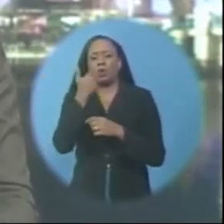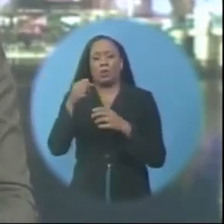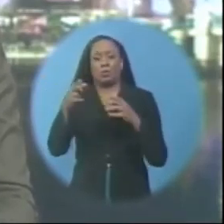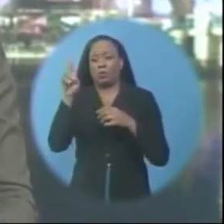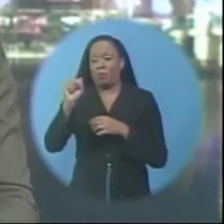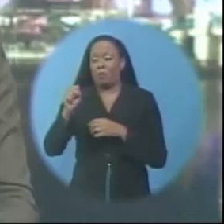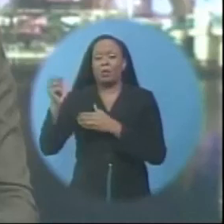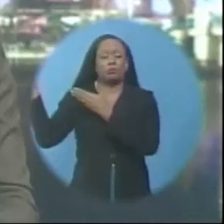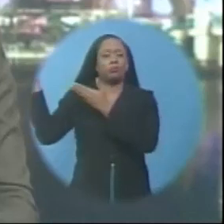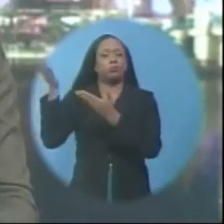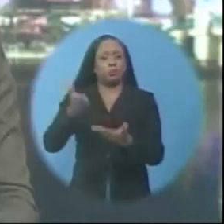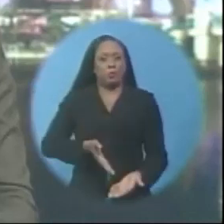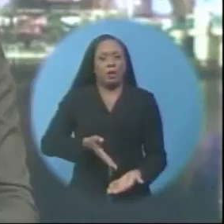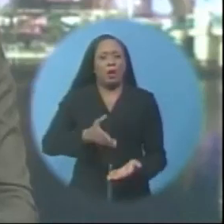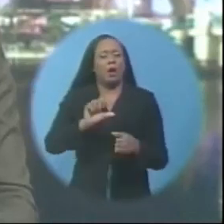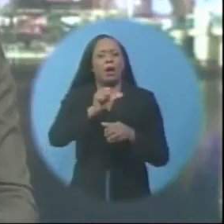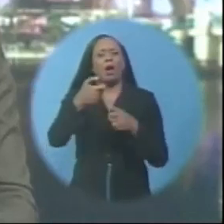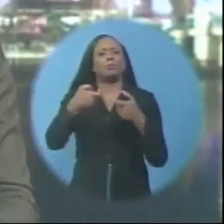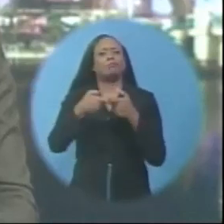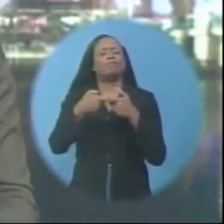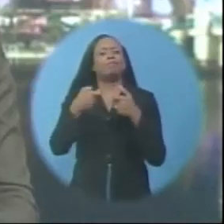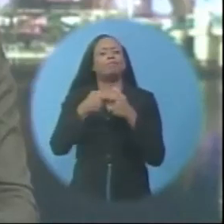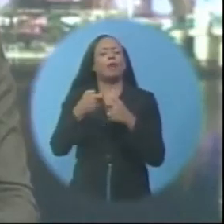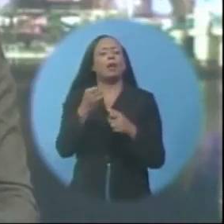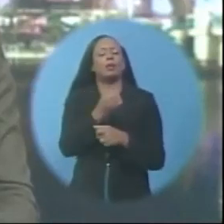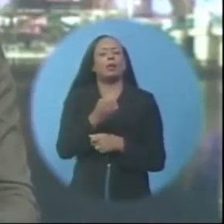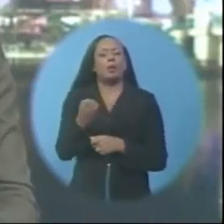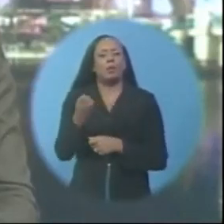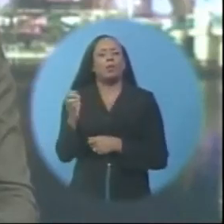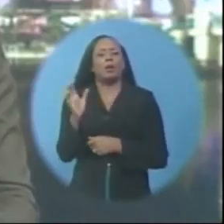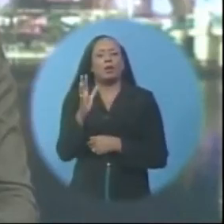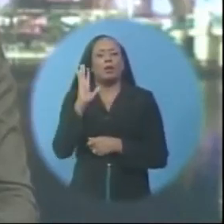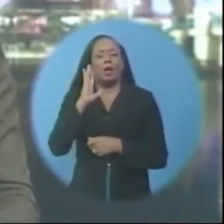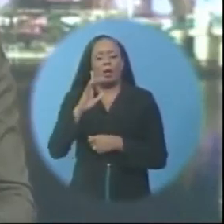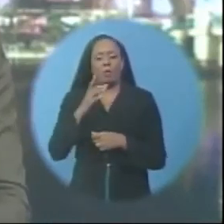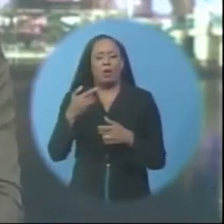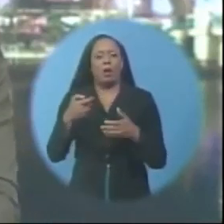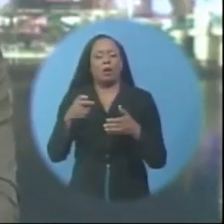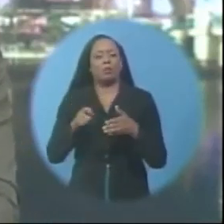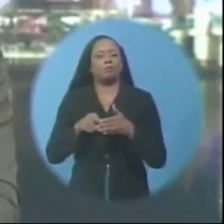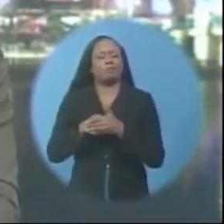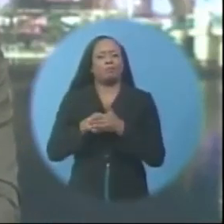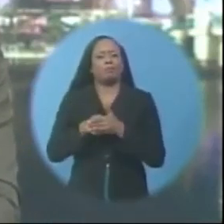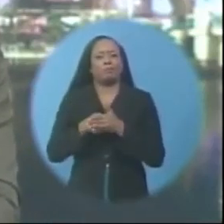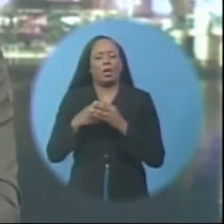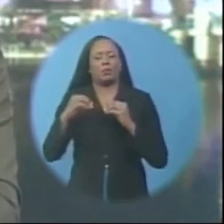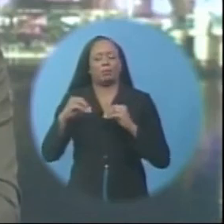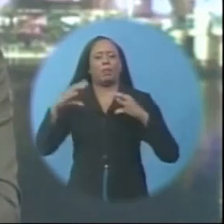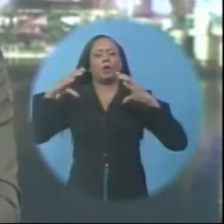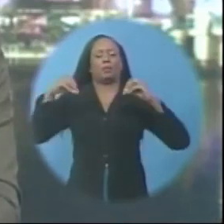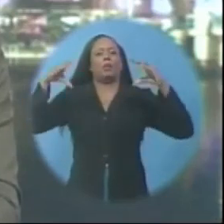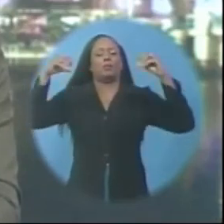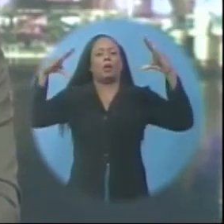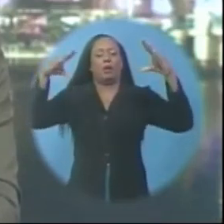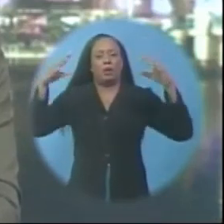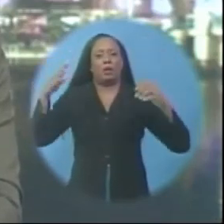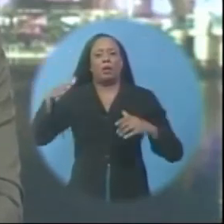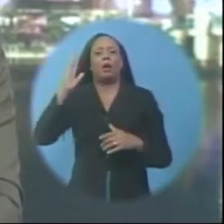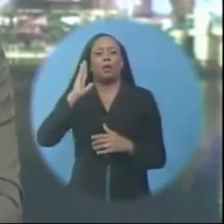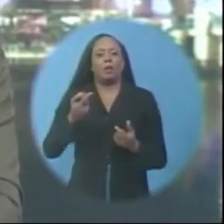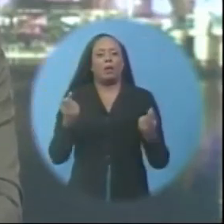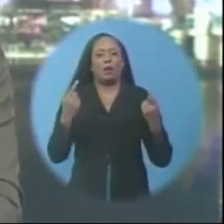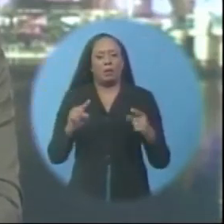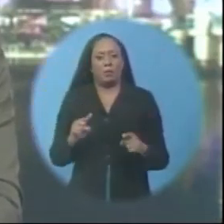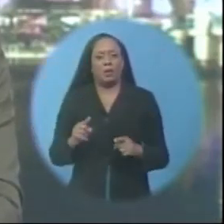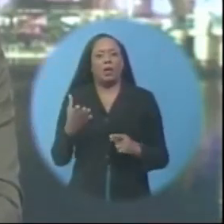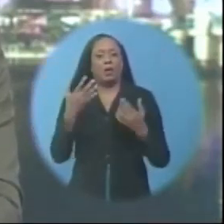Other electrical equipment, along with transformers that will enable the restoration of an electricity supply to all of Barbuda, will follow and